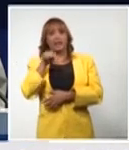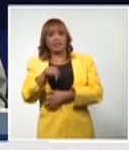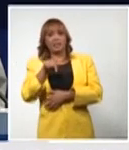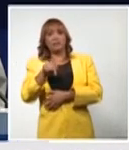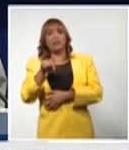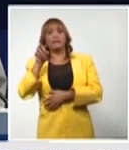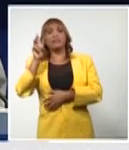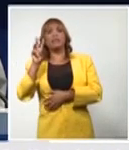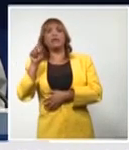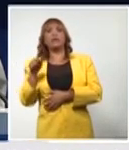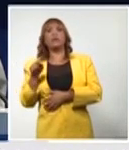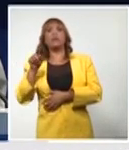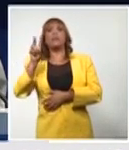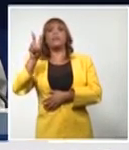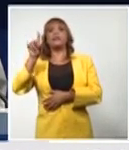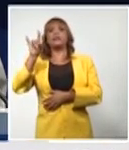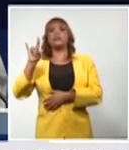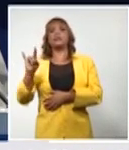3.29%,